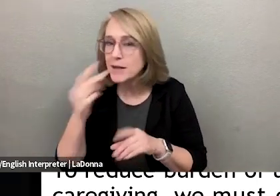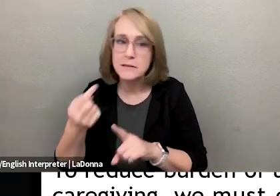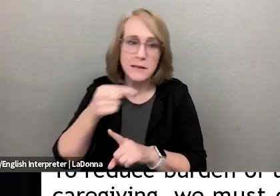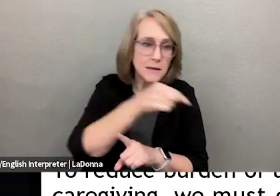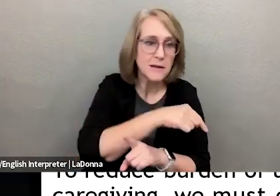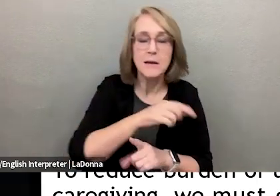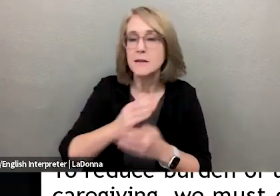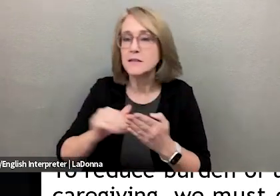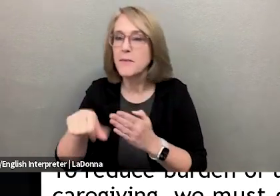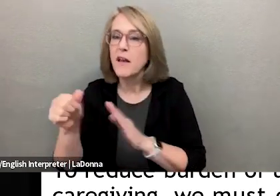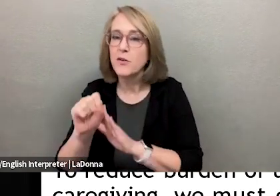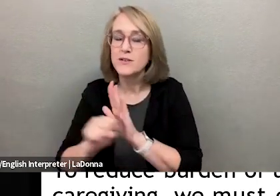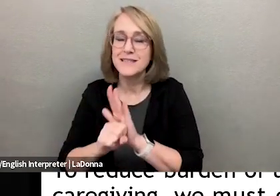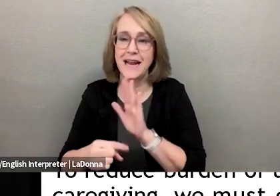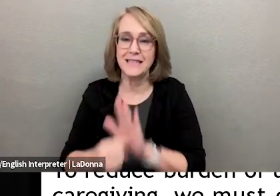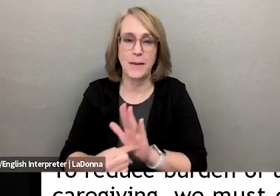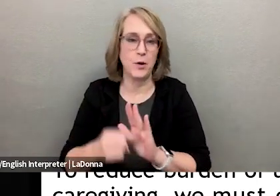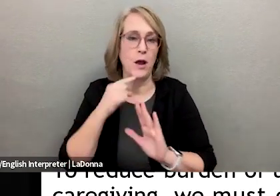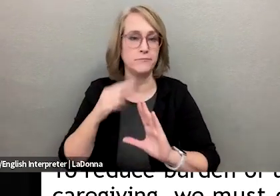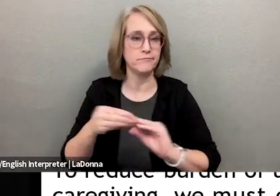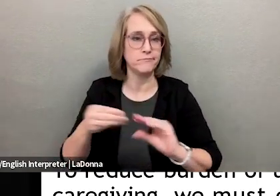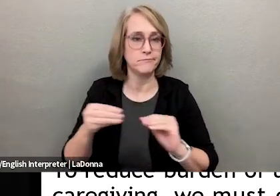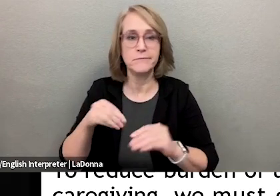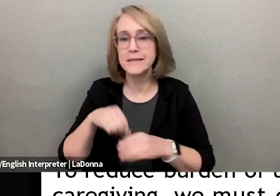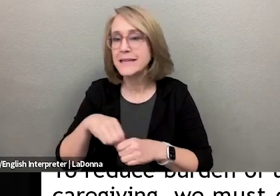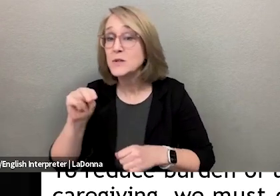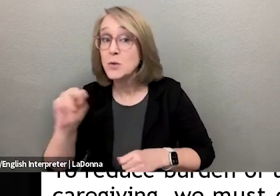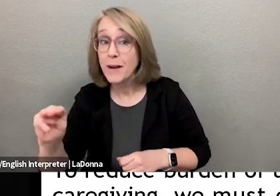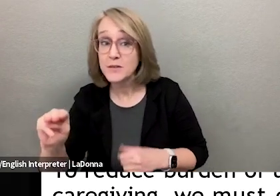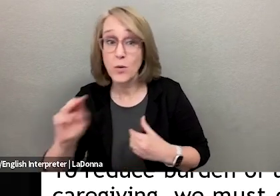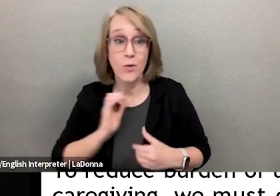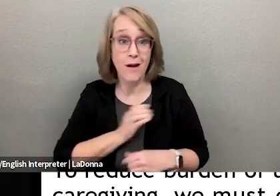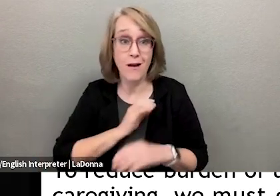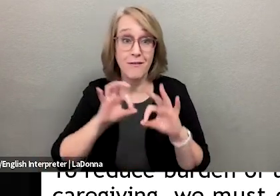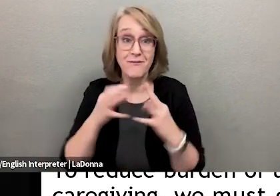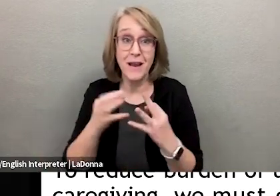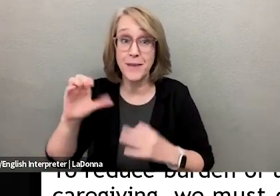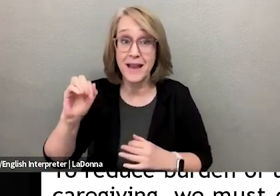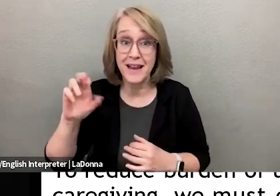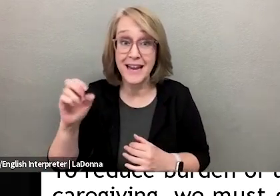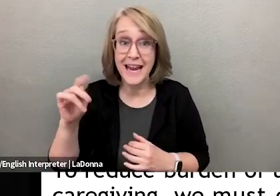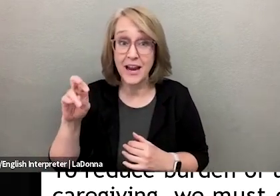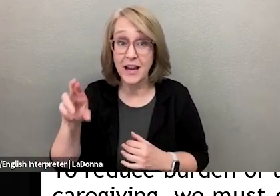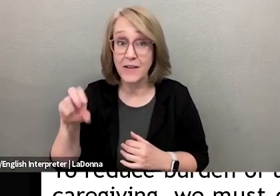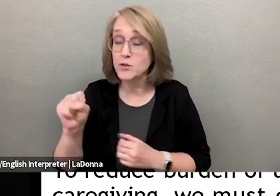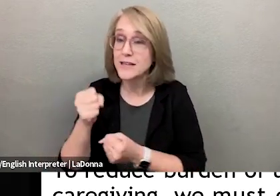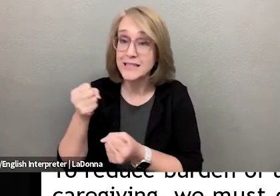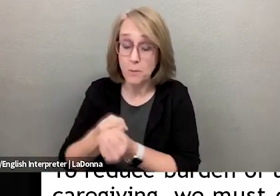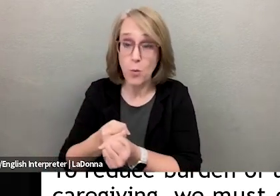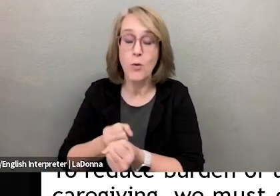of the other state examples. I just wanted to state that in New Mexico, our family caregivers are very much in support of